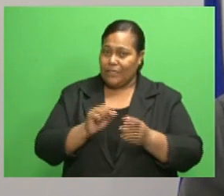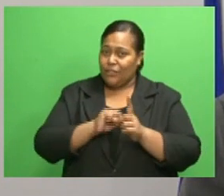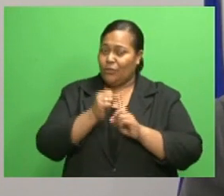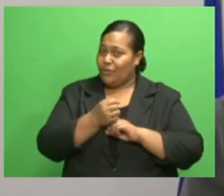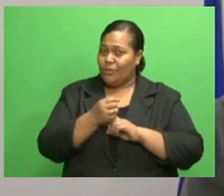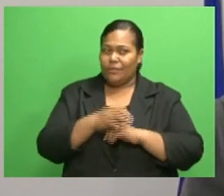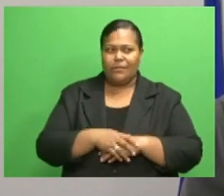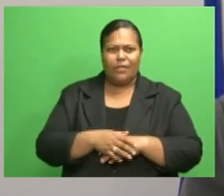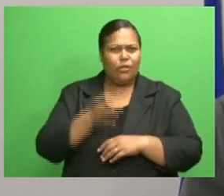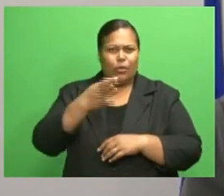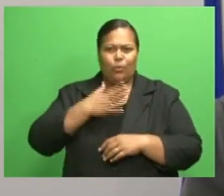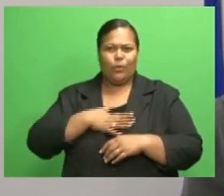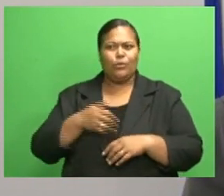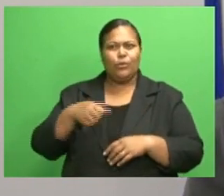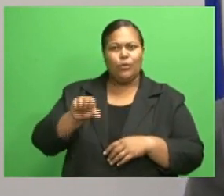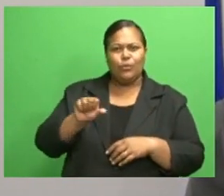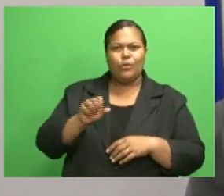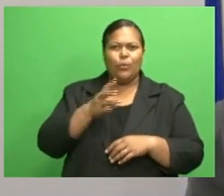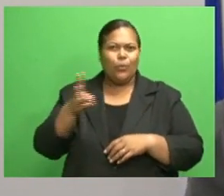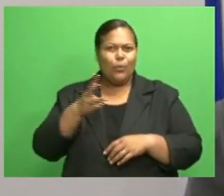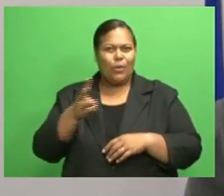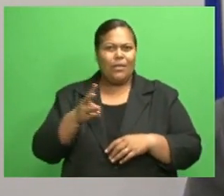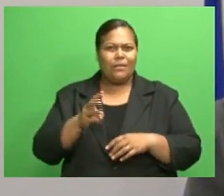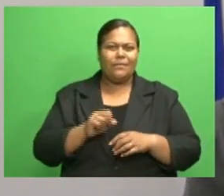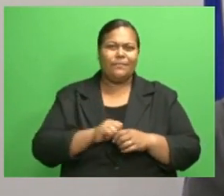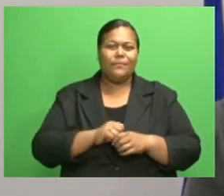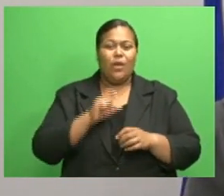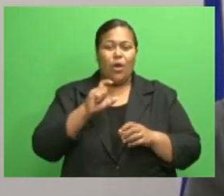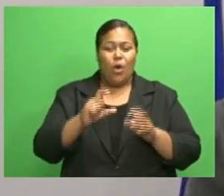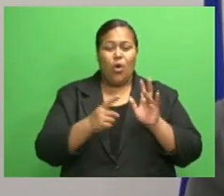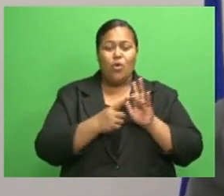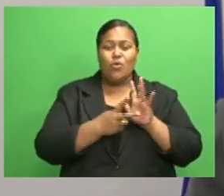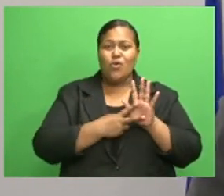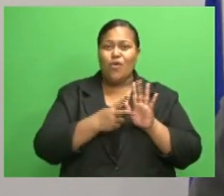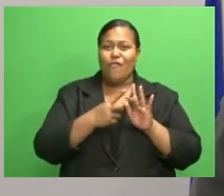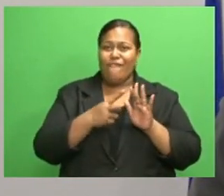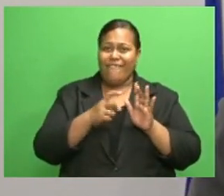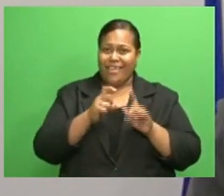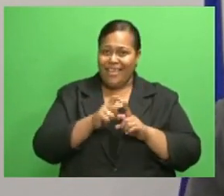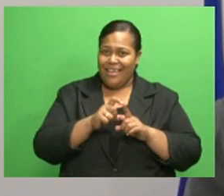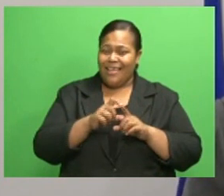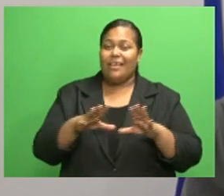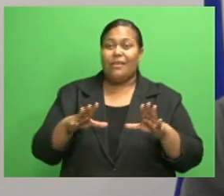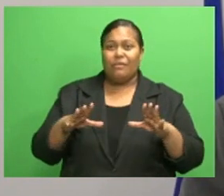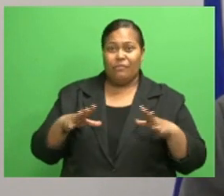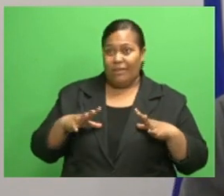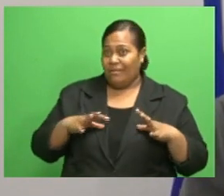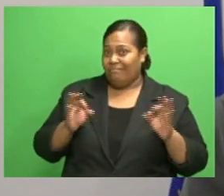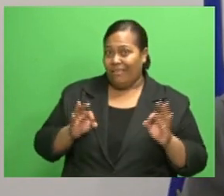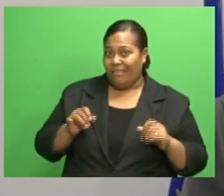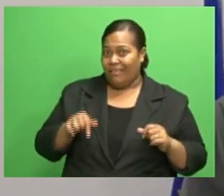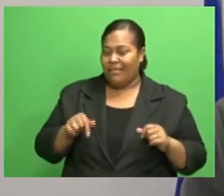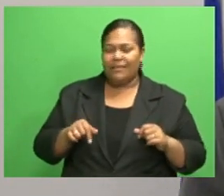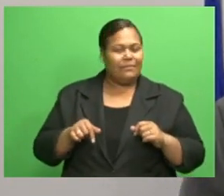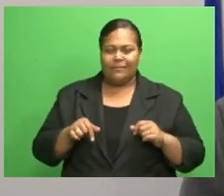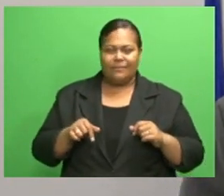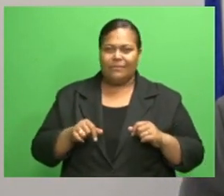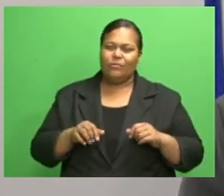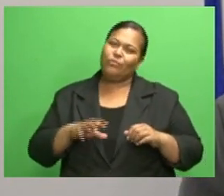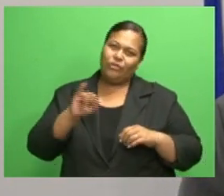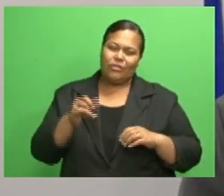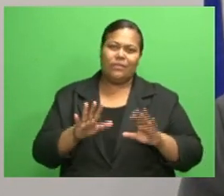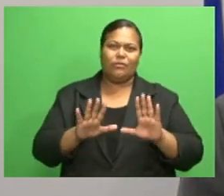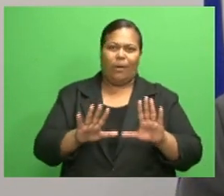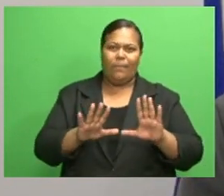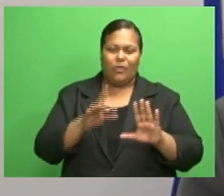COVID-free because he's aware that as long as the coronavirus lingers around the world, it is only contained. But